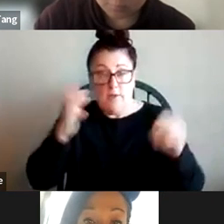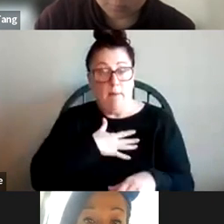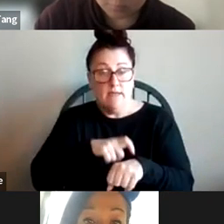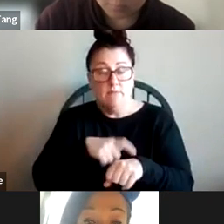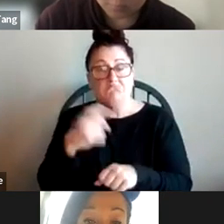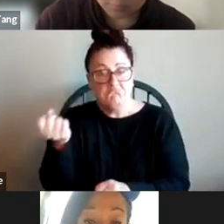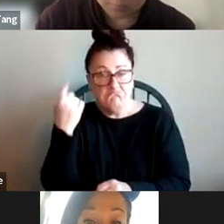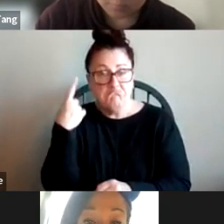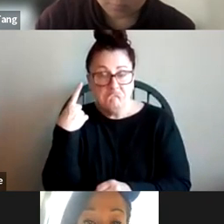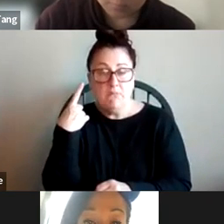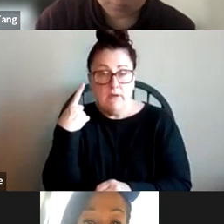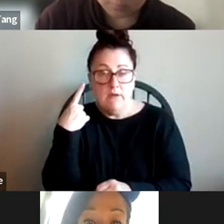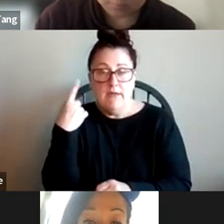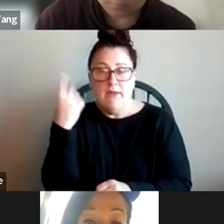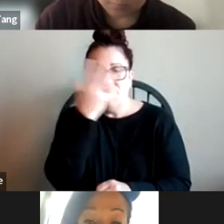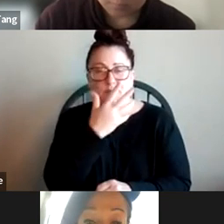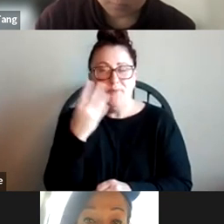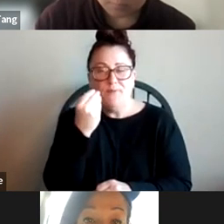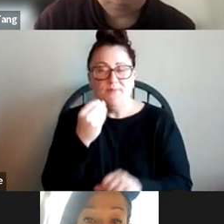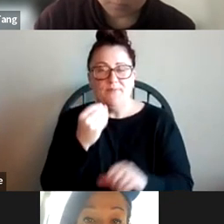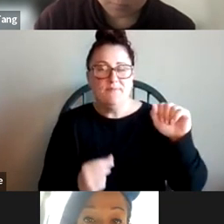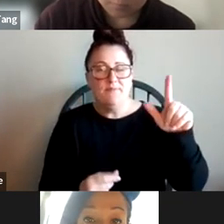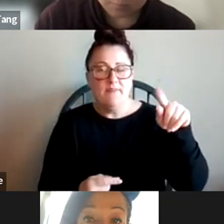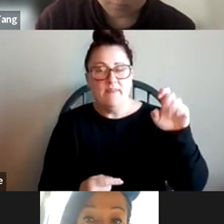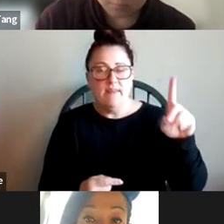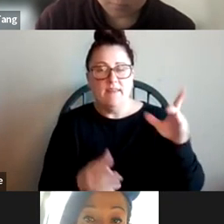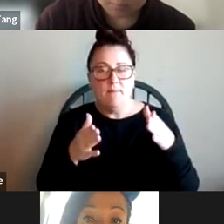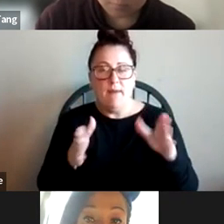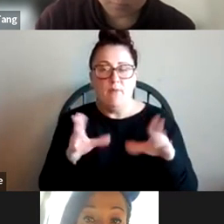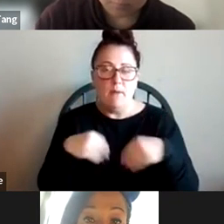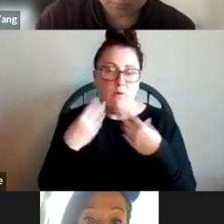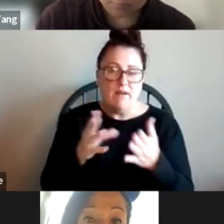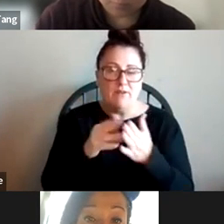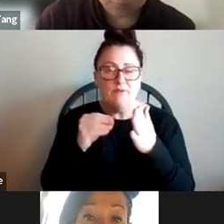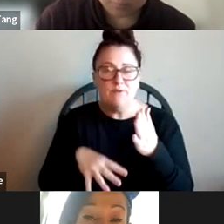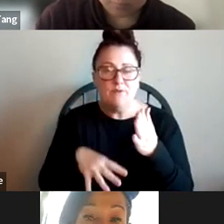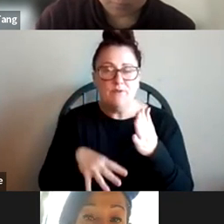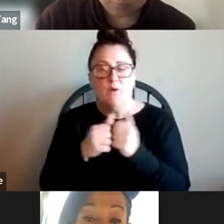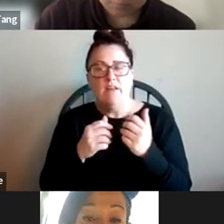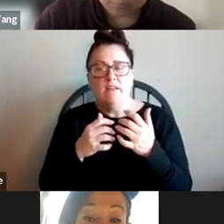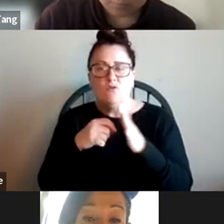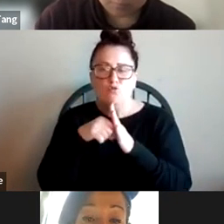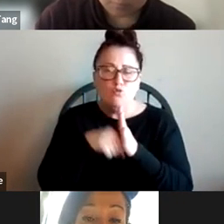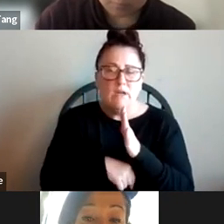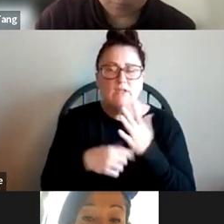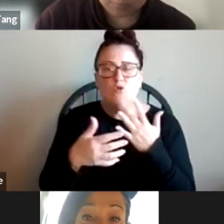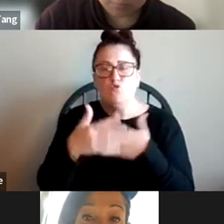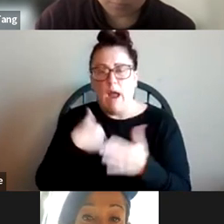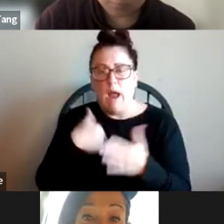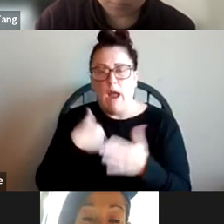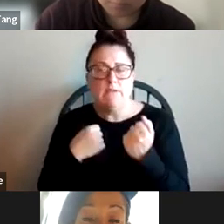that understand the beauty of Alt-Ed as a pathway that provides students with rich wraparound